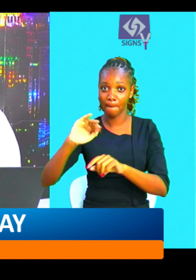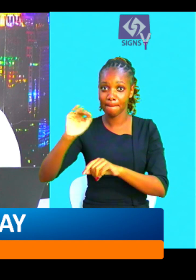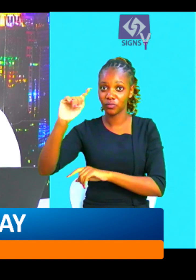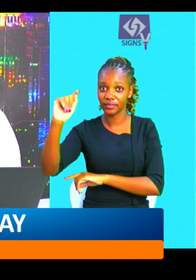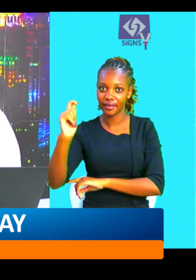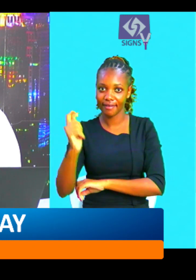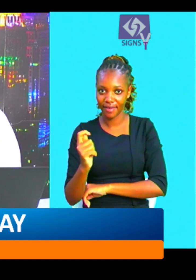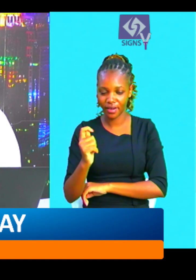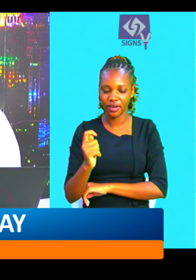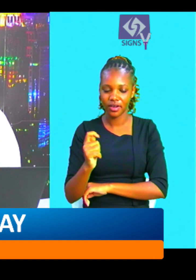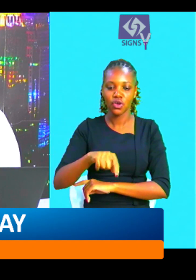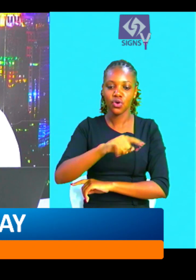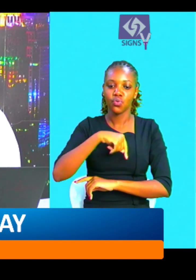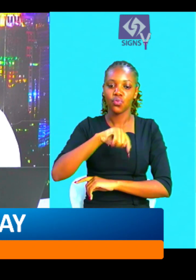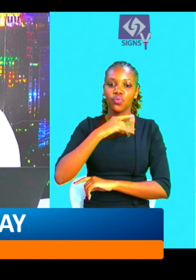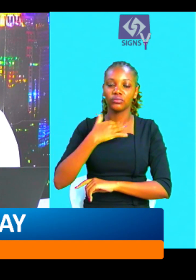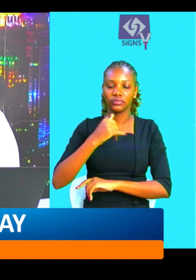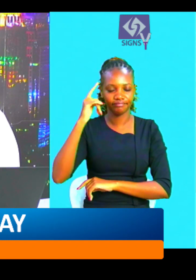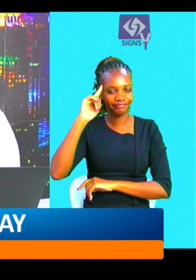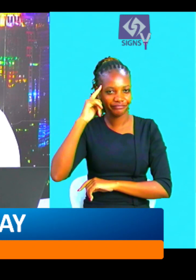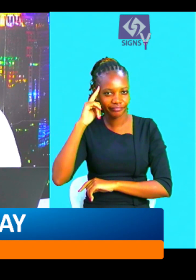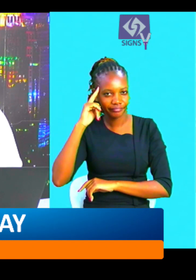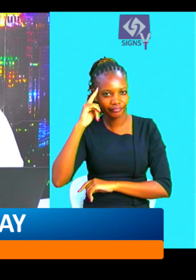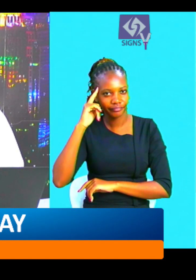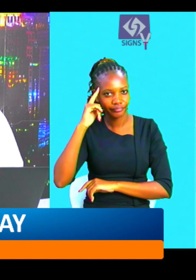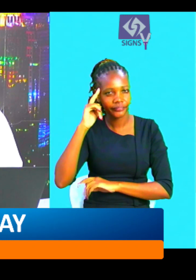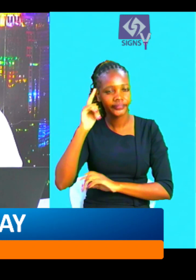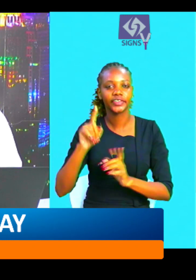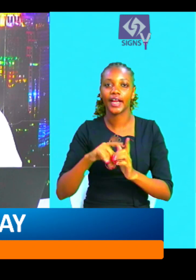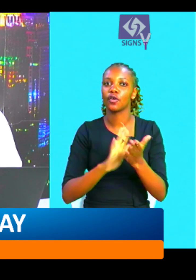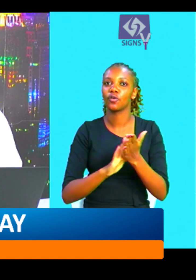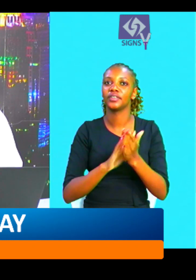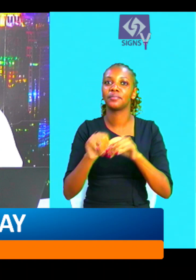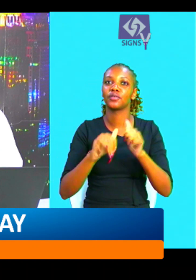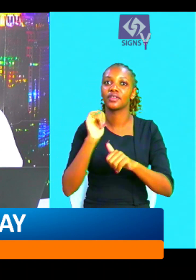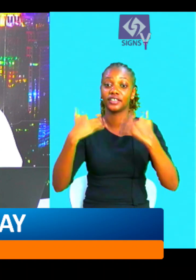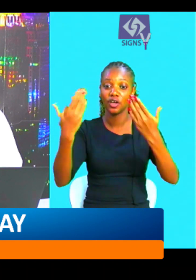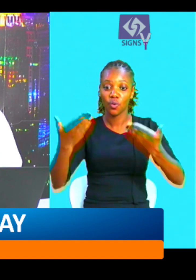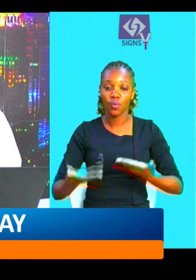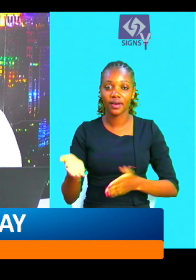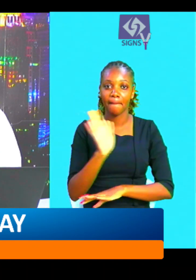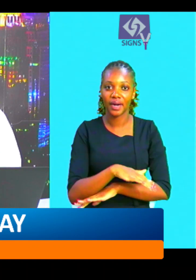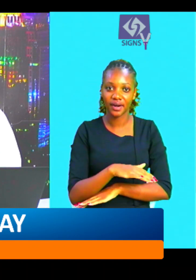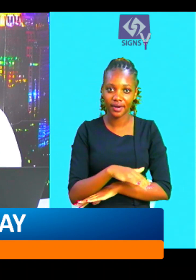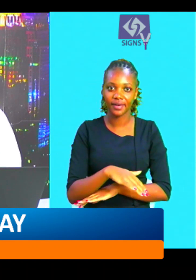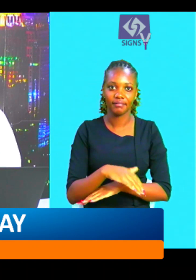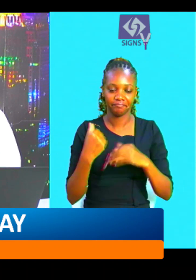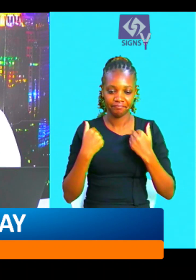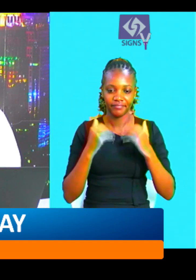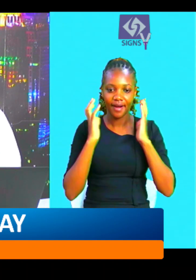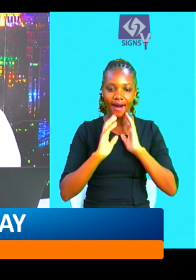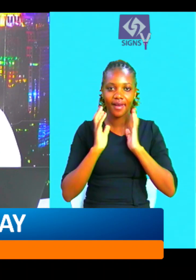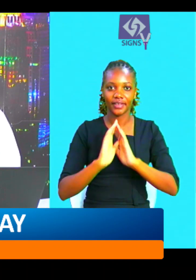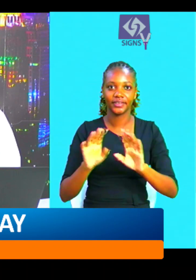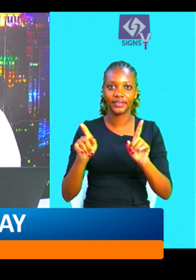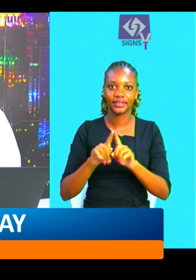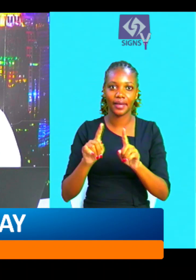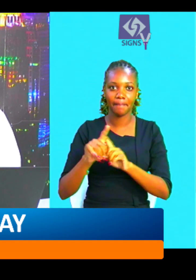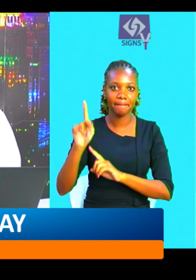ambayo umetuletea, maji na barabara na EPZ na zile zingine. Sisi tuko huku tunashikilia ground